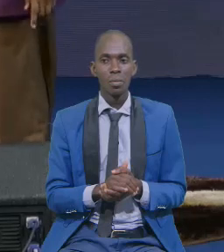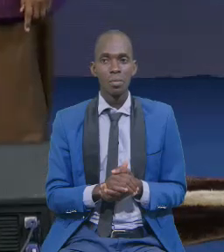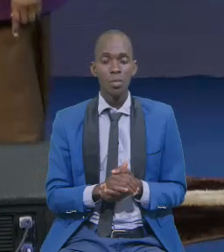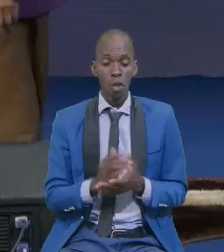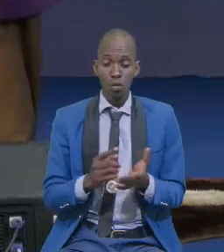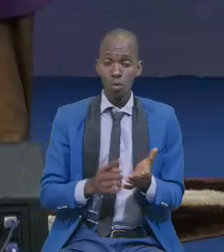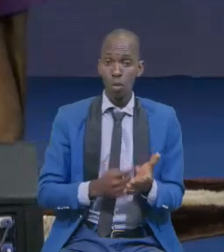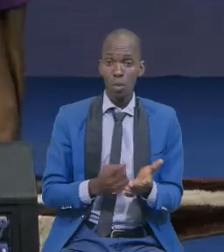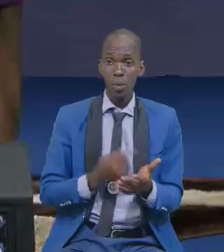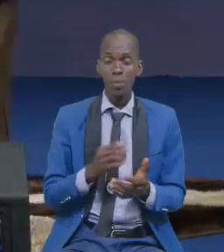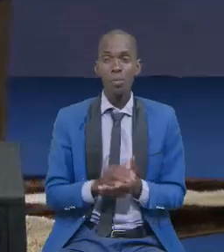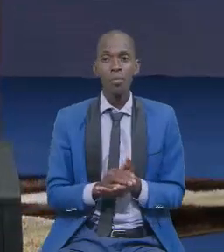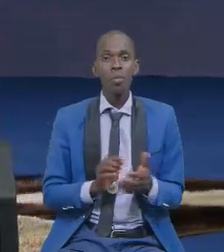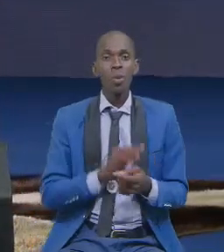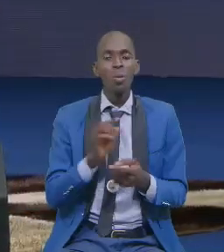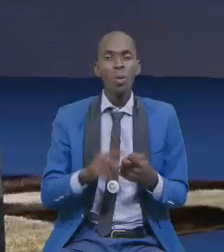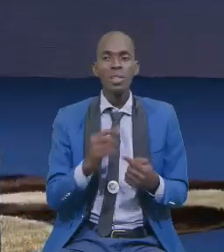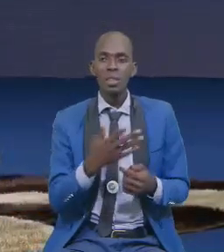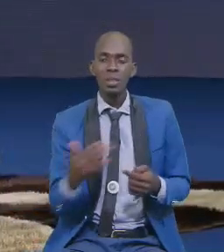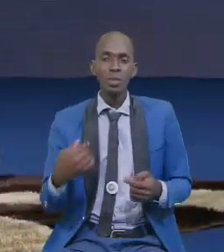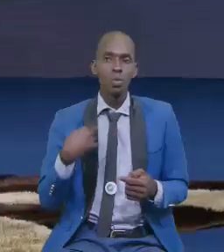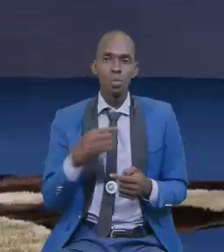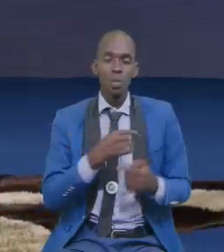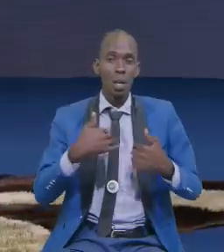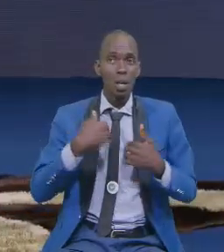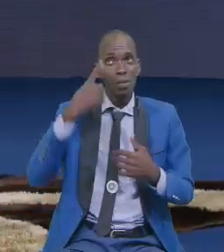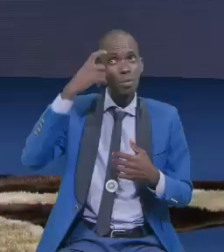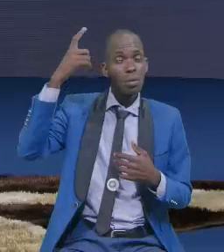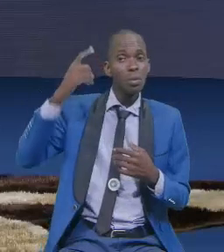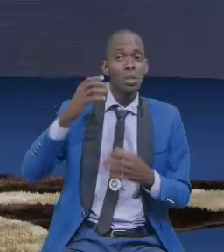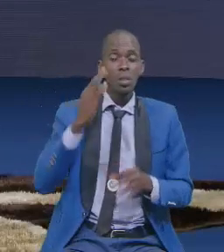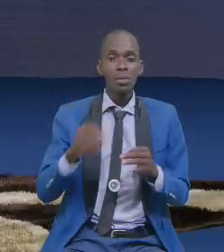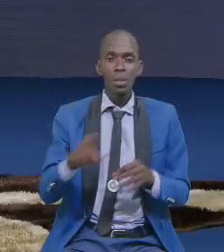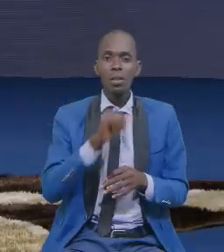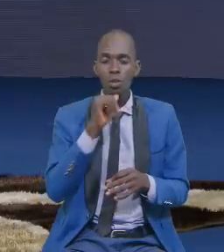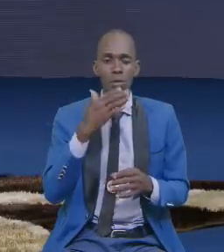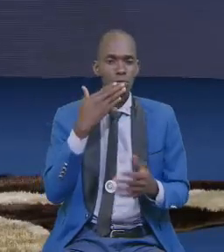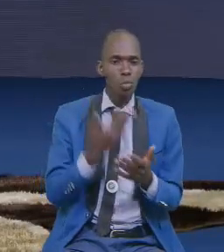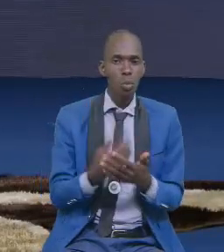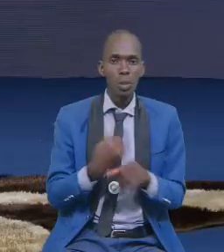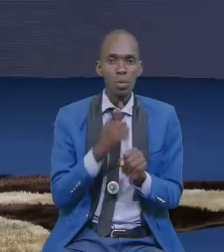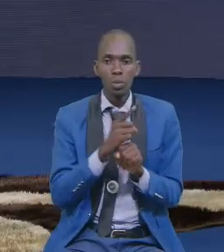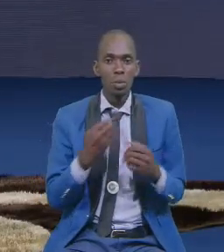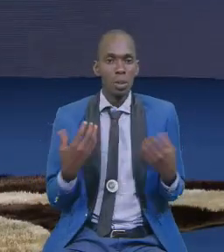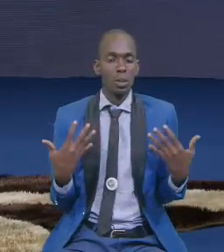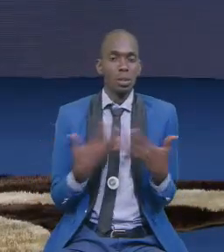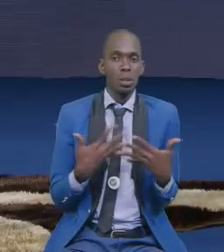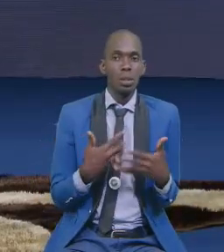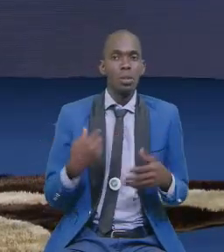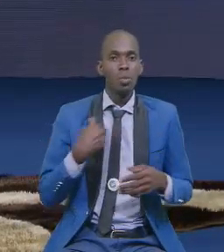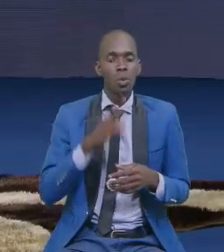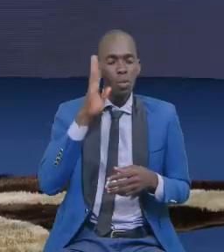Sometimes when the things in the dream, when they are not very good, they are terrifying, you'll be thinking inside that